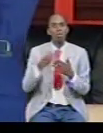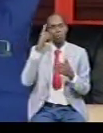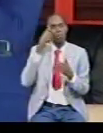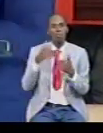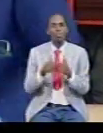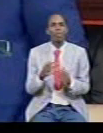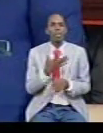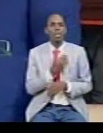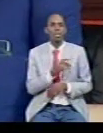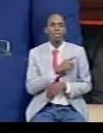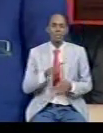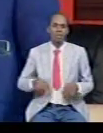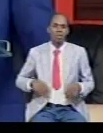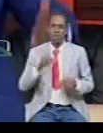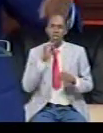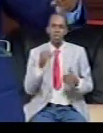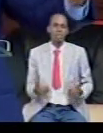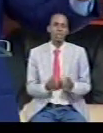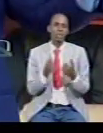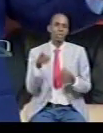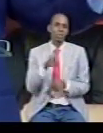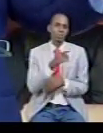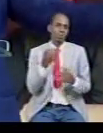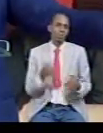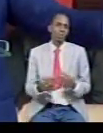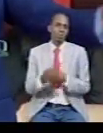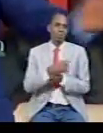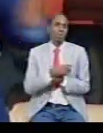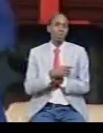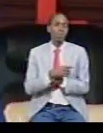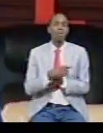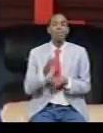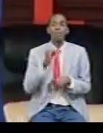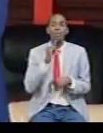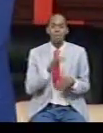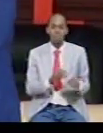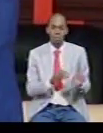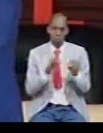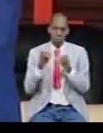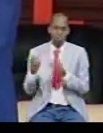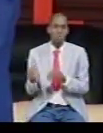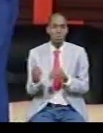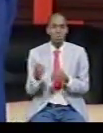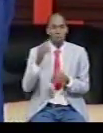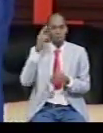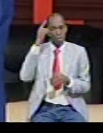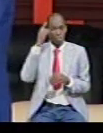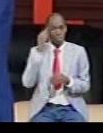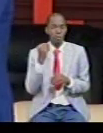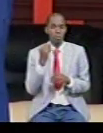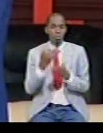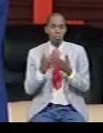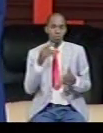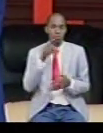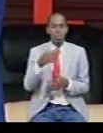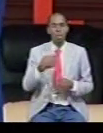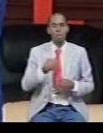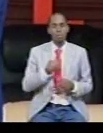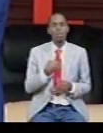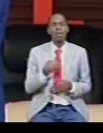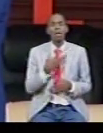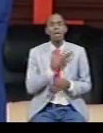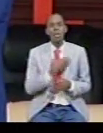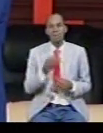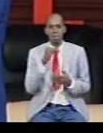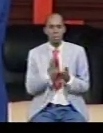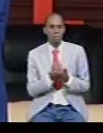And the Lord is challenging you today. He's putting a Paul and putting Moses before you and before me. And he's saying,